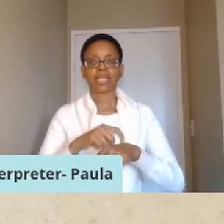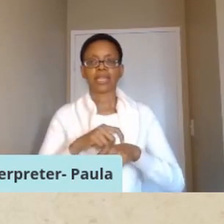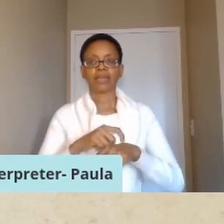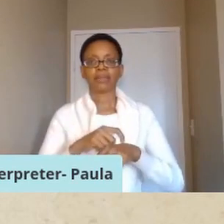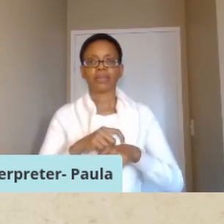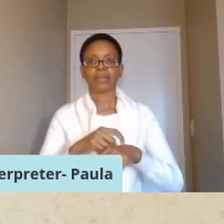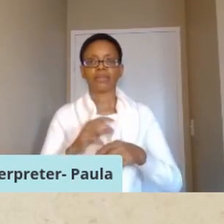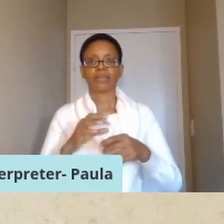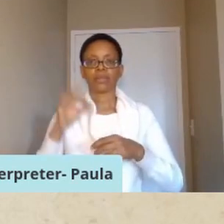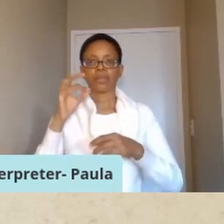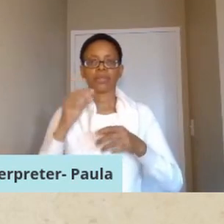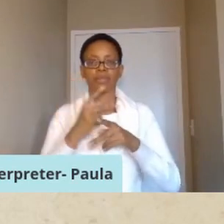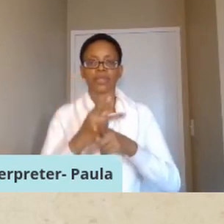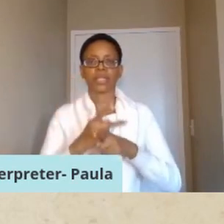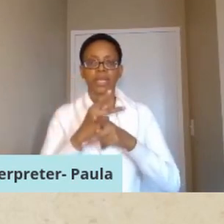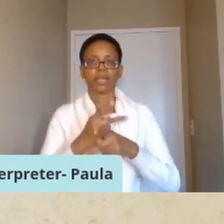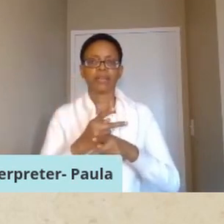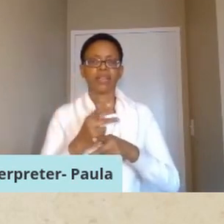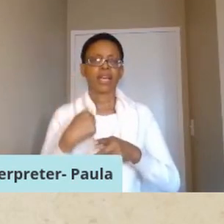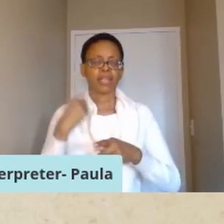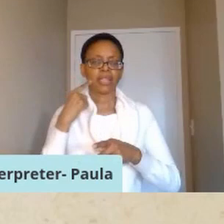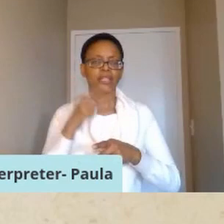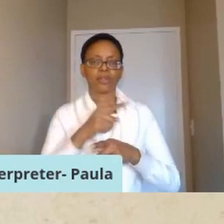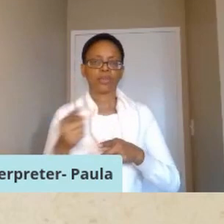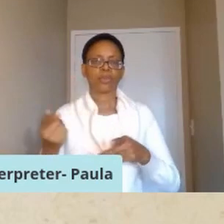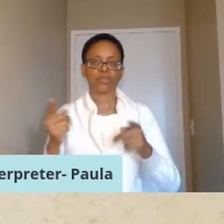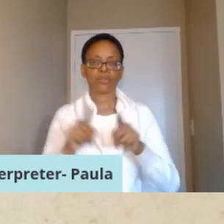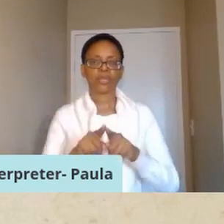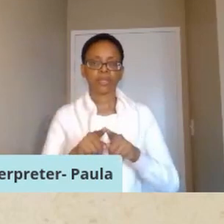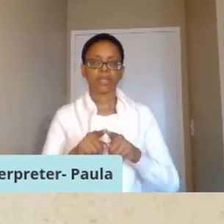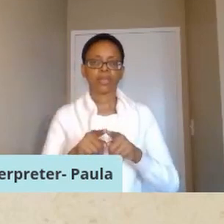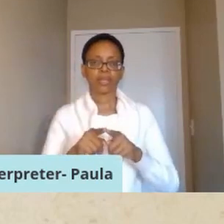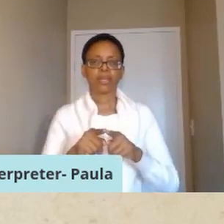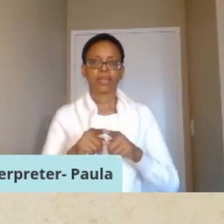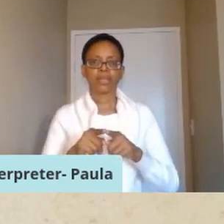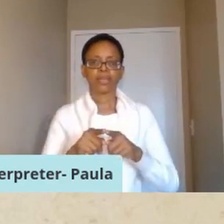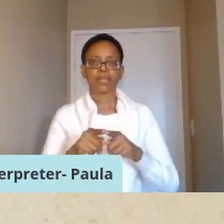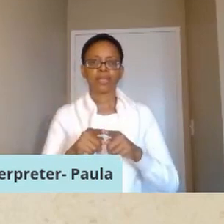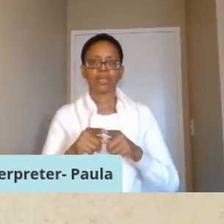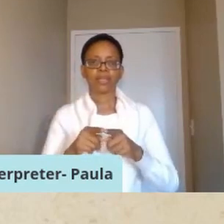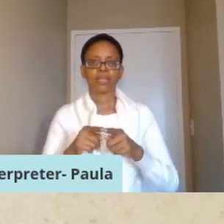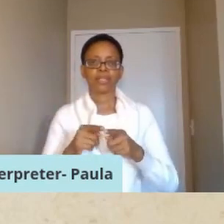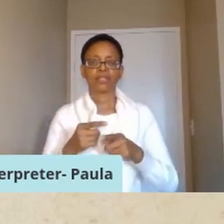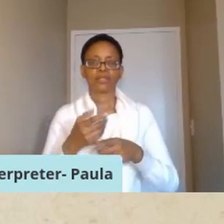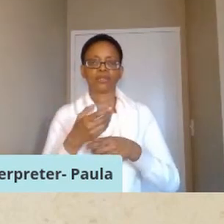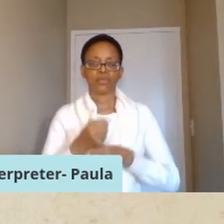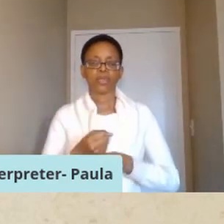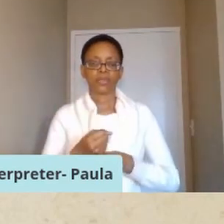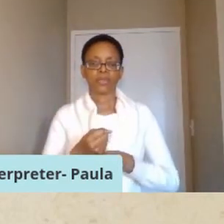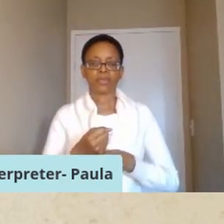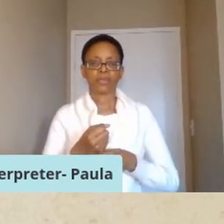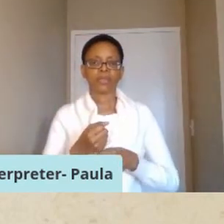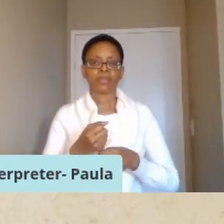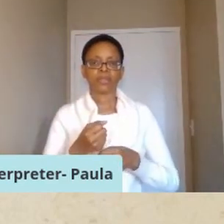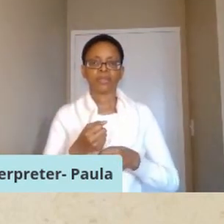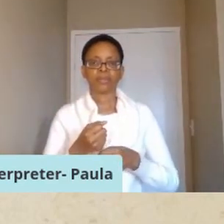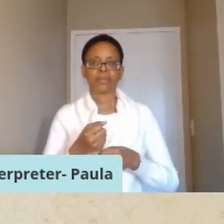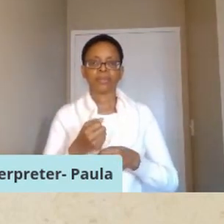of the audience will agree with me. The majority of related research also shows that trustworthiness is an